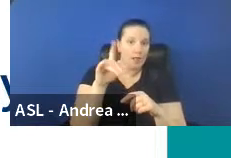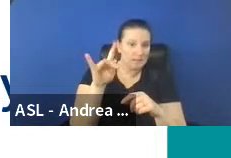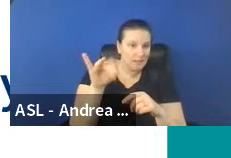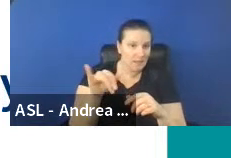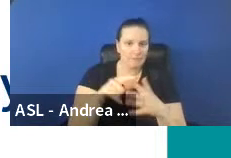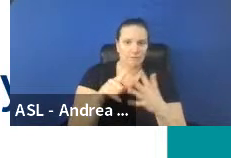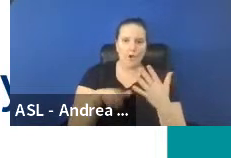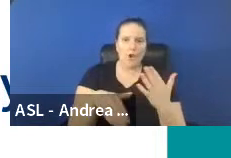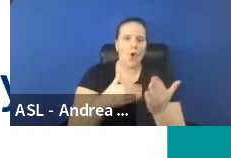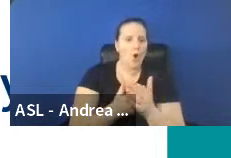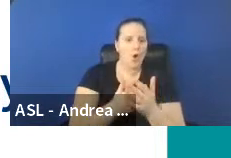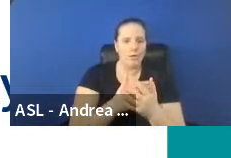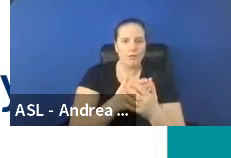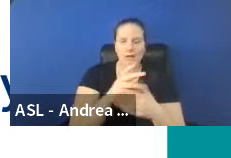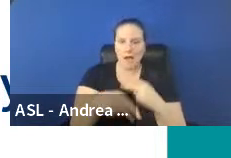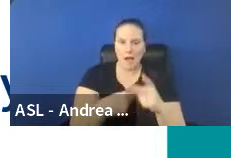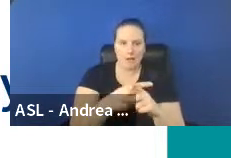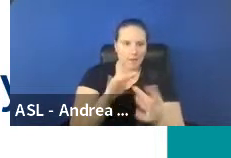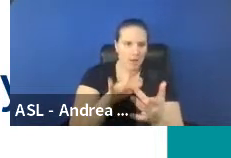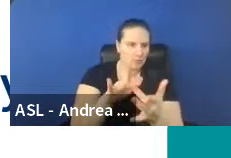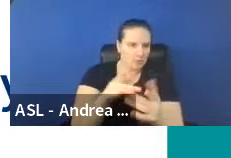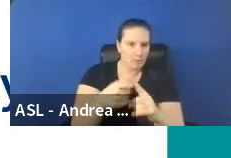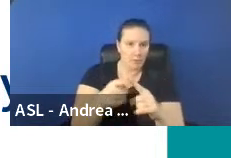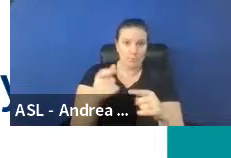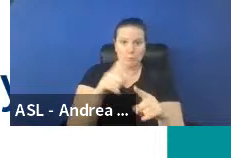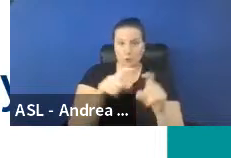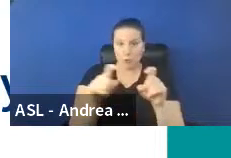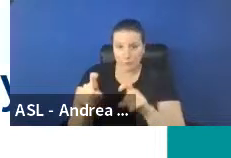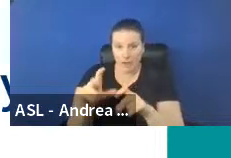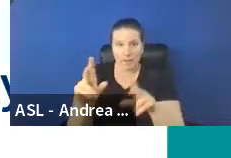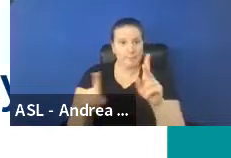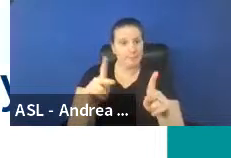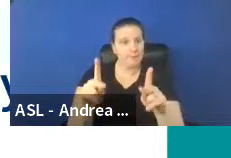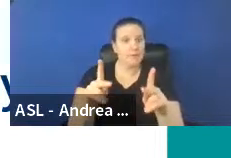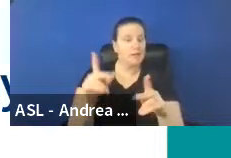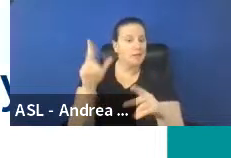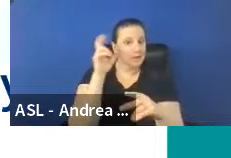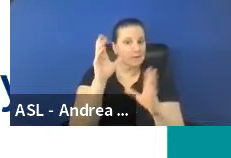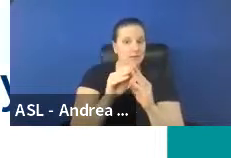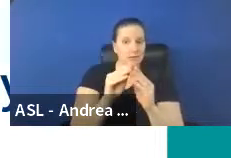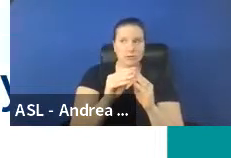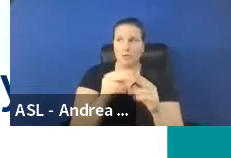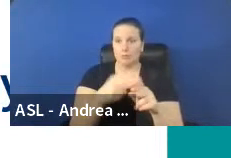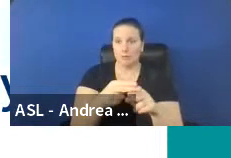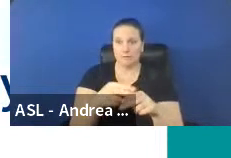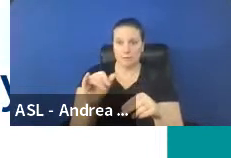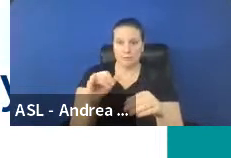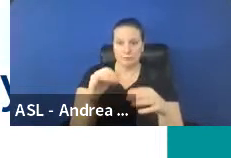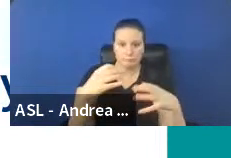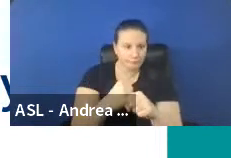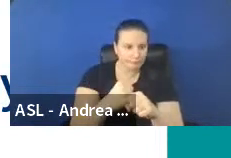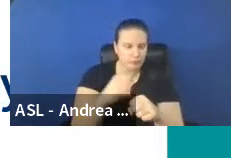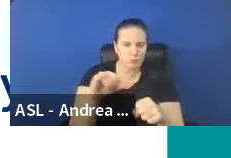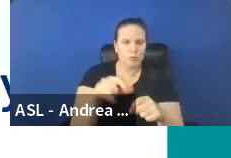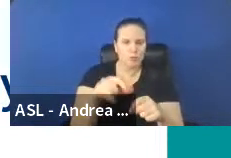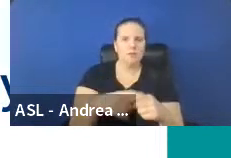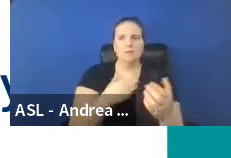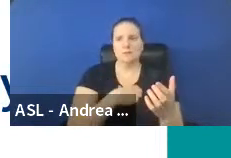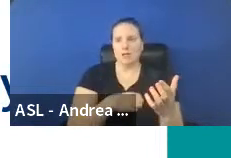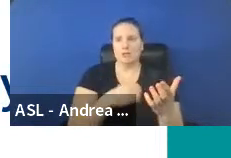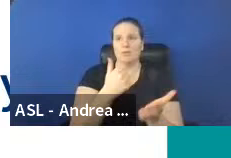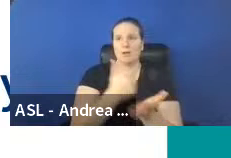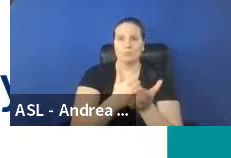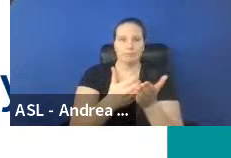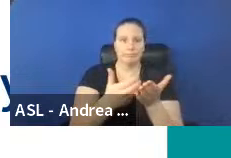forms of outreach we did. So from the survey, as well as those listening sessions and briefings. A desire to both relieve congestion